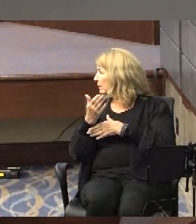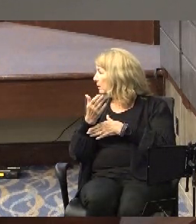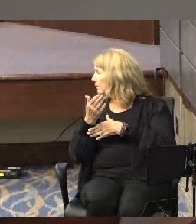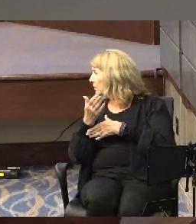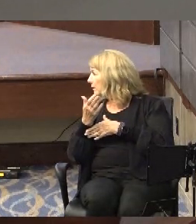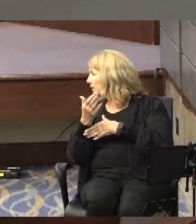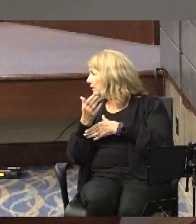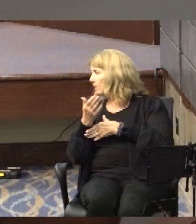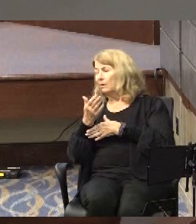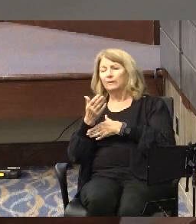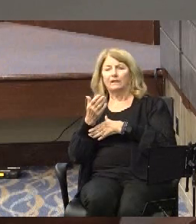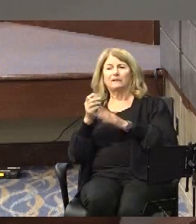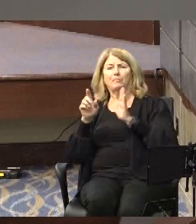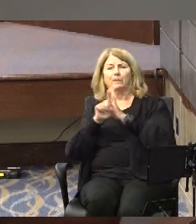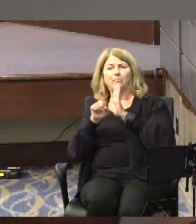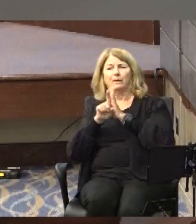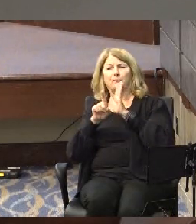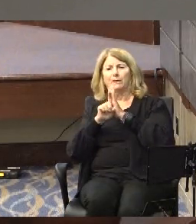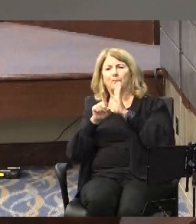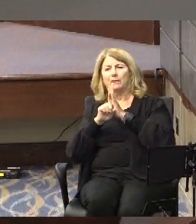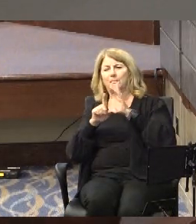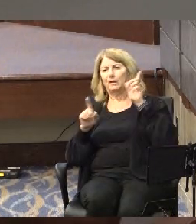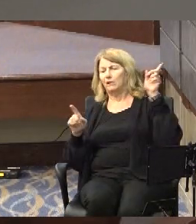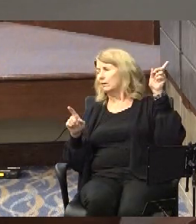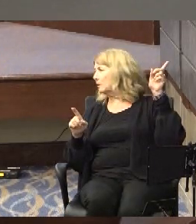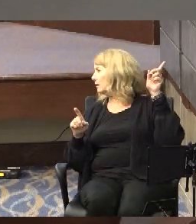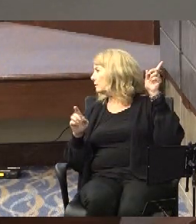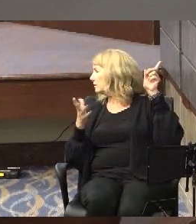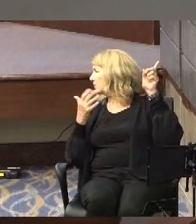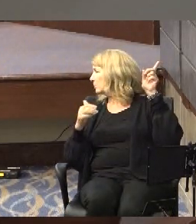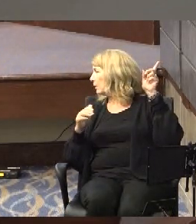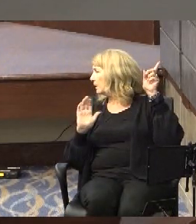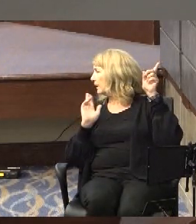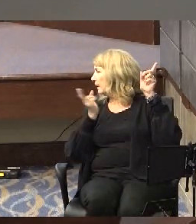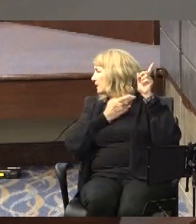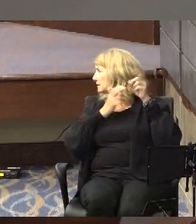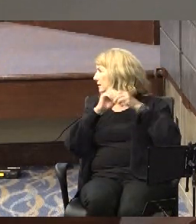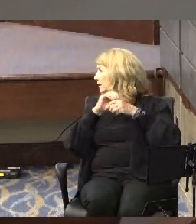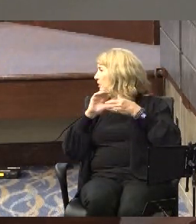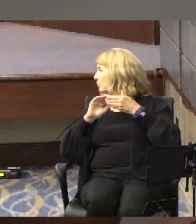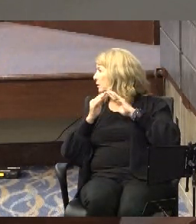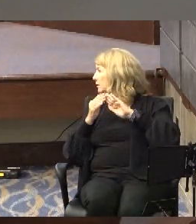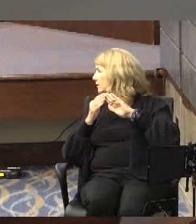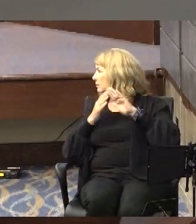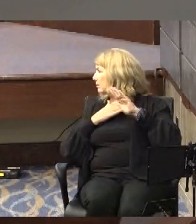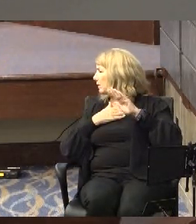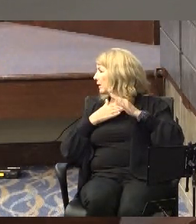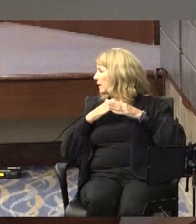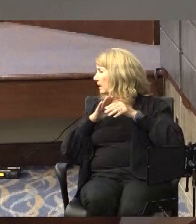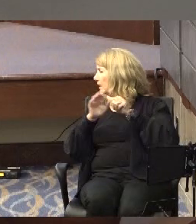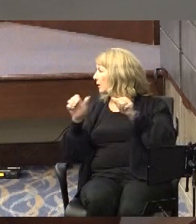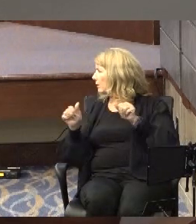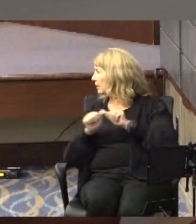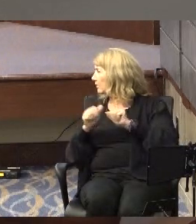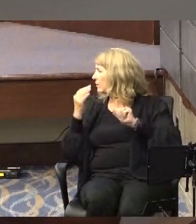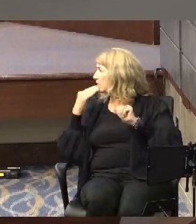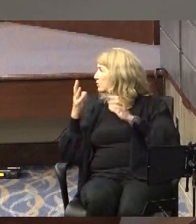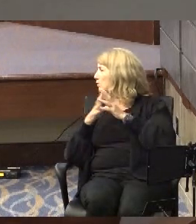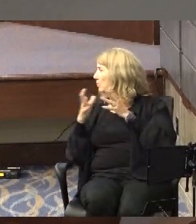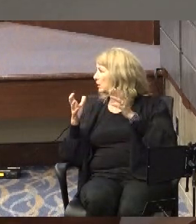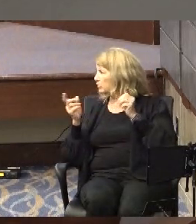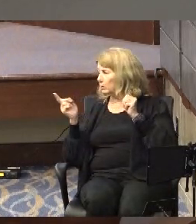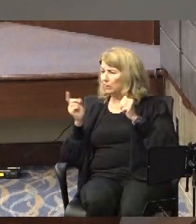slip and said that she didn't want my people in the community or my kind in that area. Thank you so much, sir. All right, no problem. Thank you.